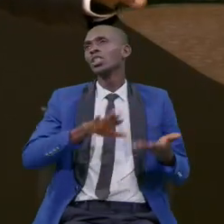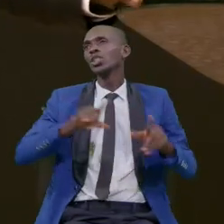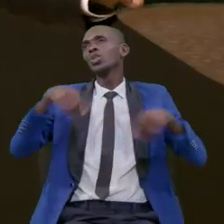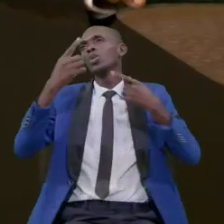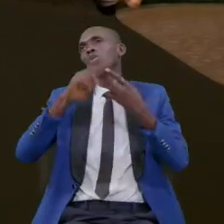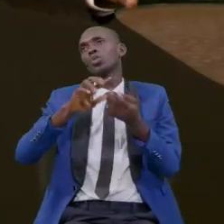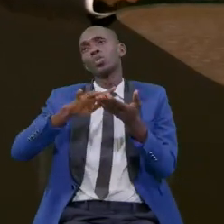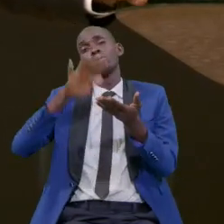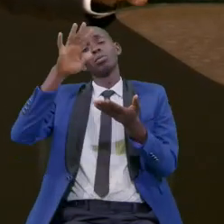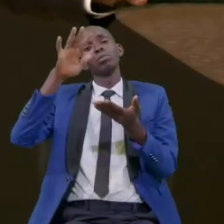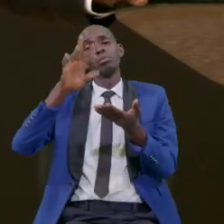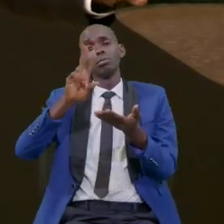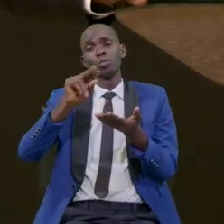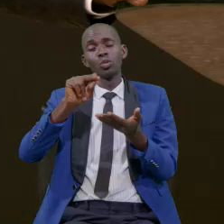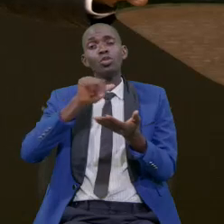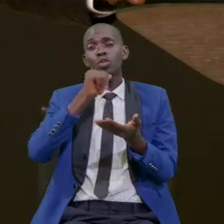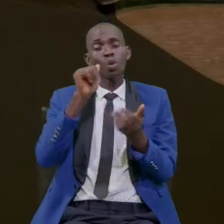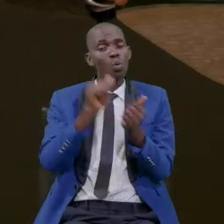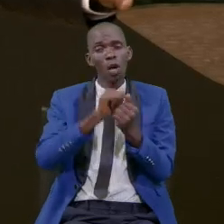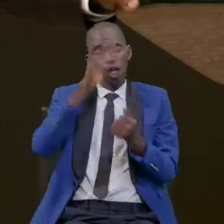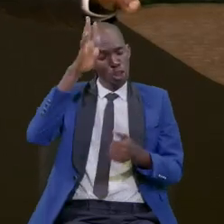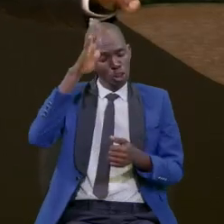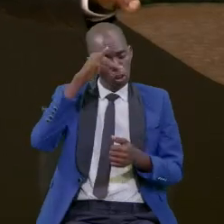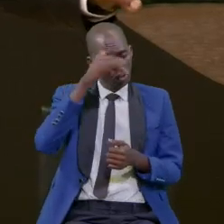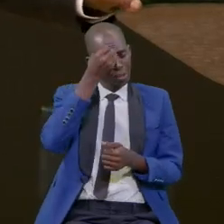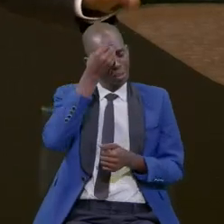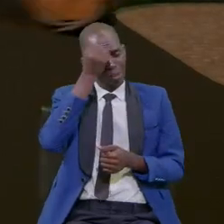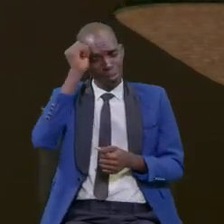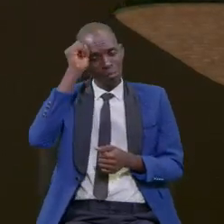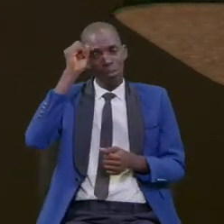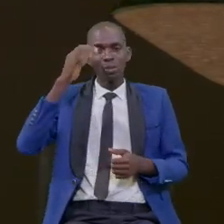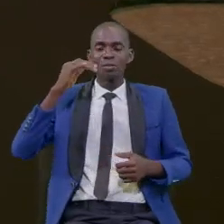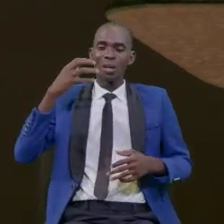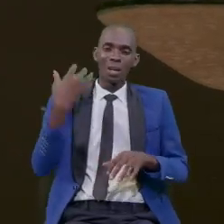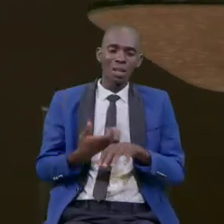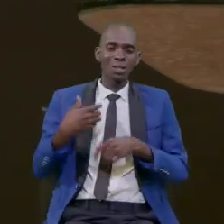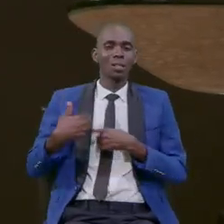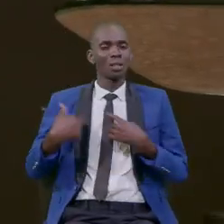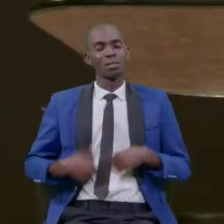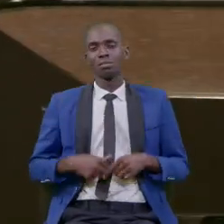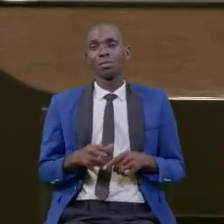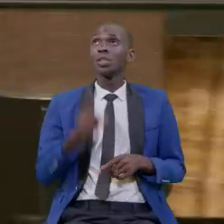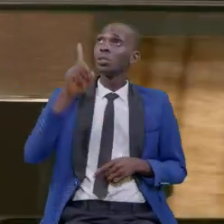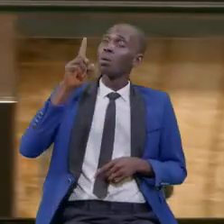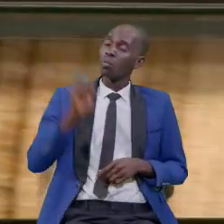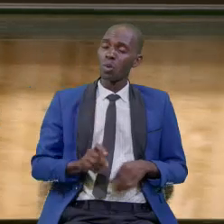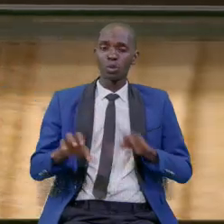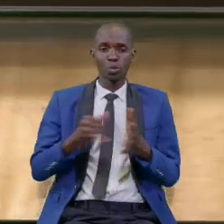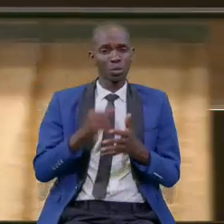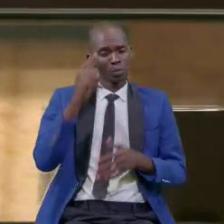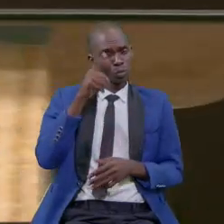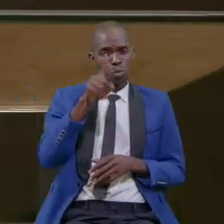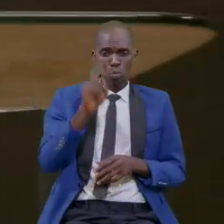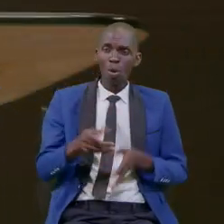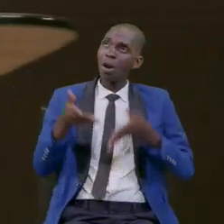stubborn, rebellious, stony, disobedient heart. He must do it. We must allow